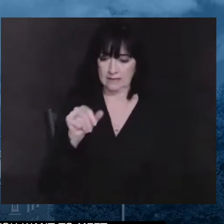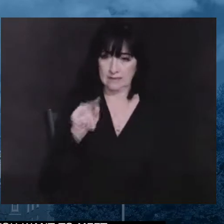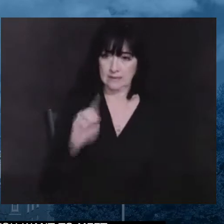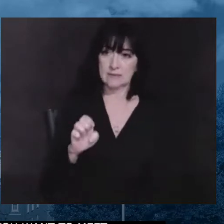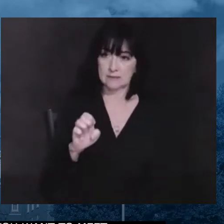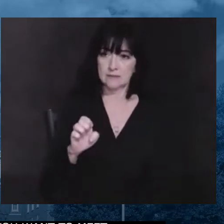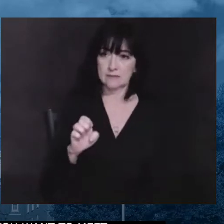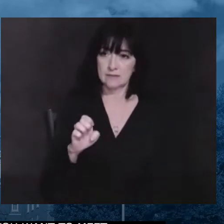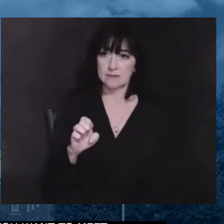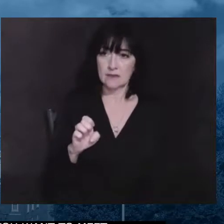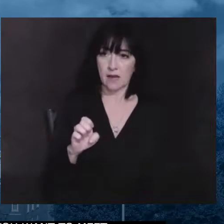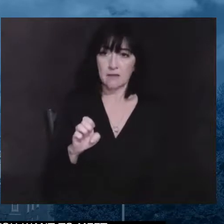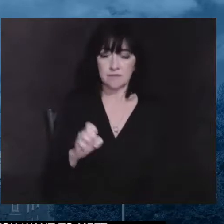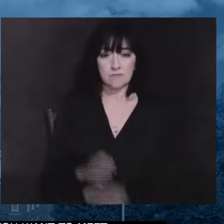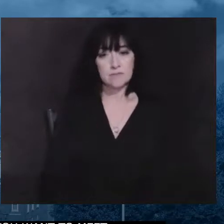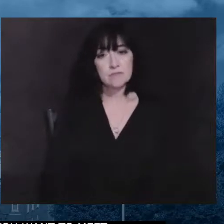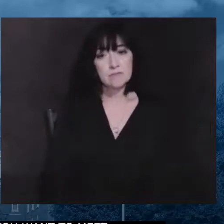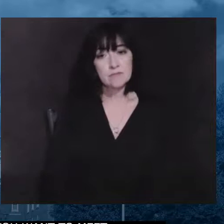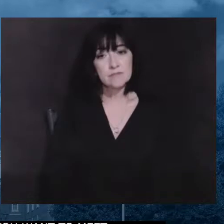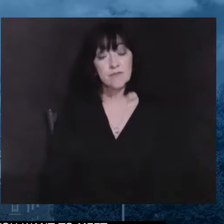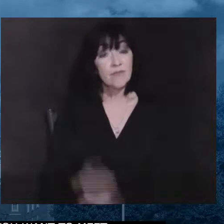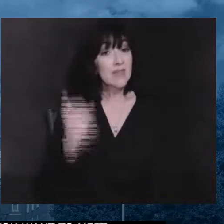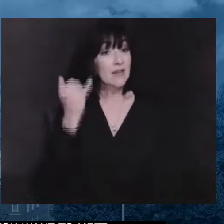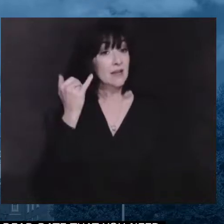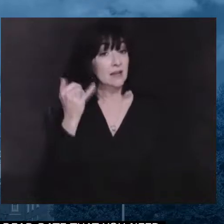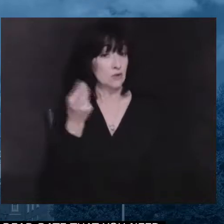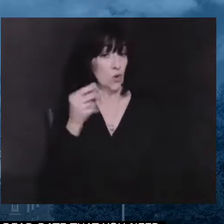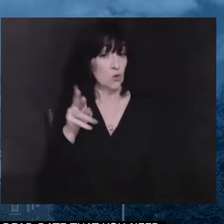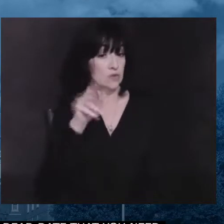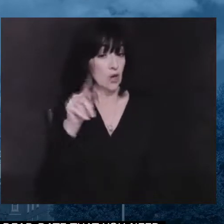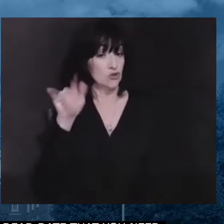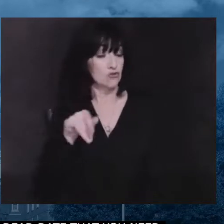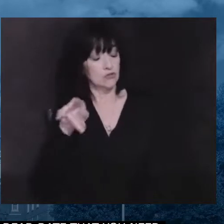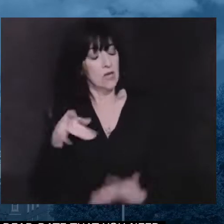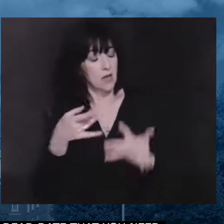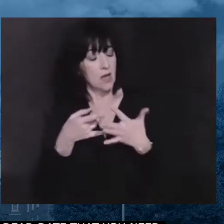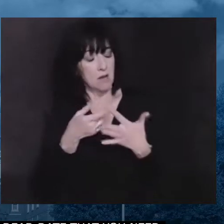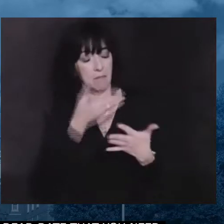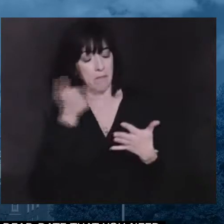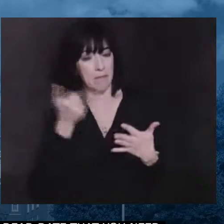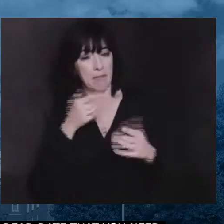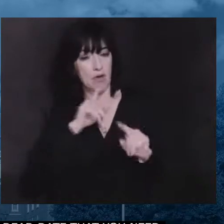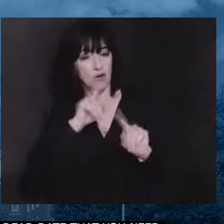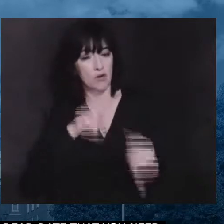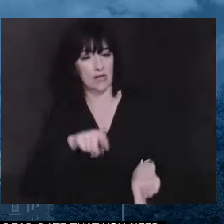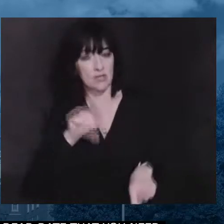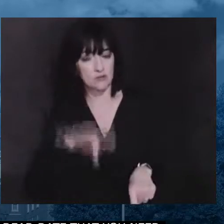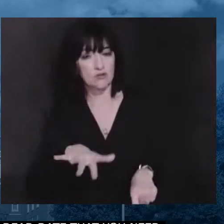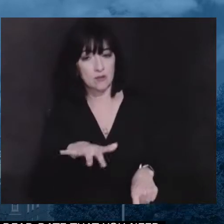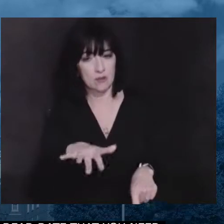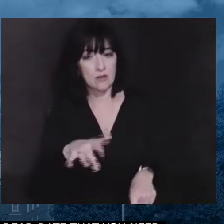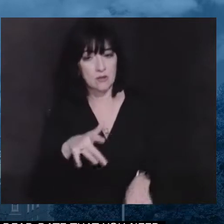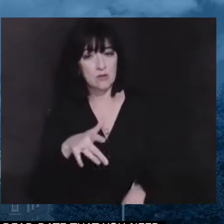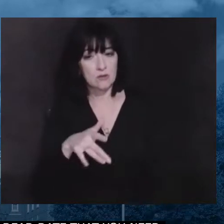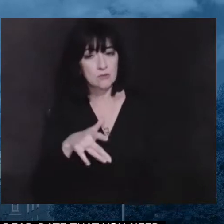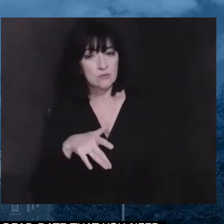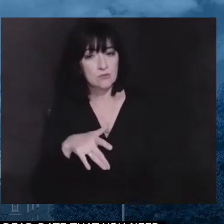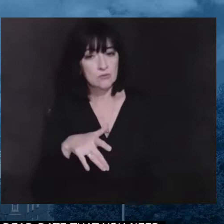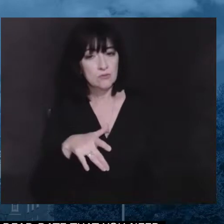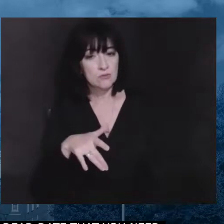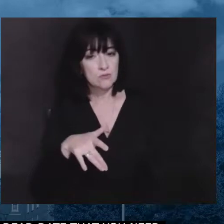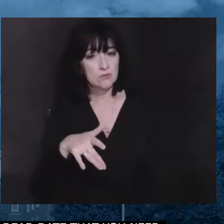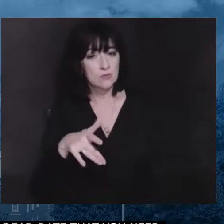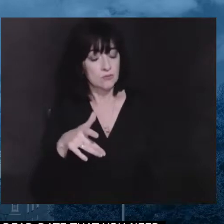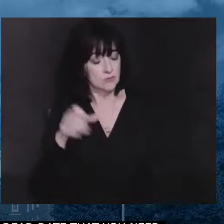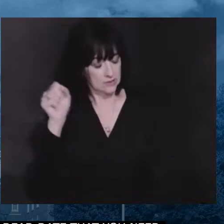to be an effective strategy? Yeah, so Dr. Rattay is best to answer that. We have, I think, changed